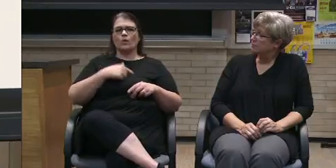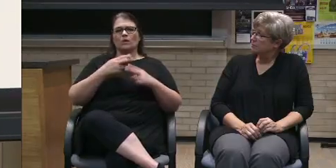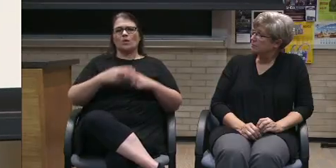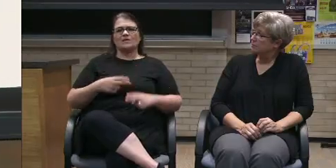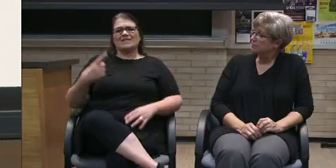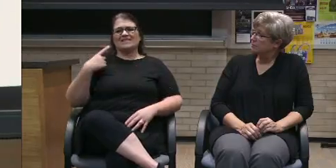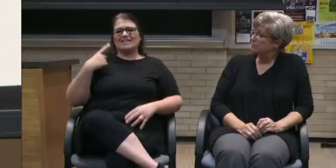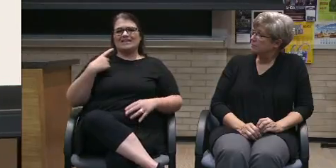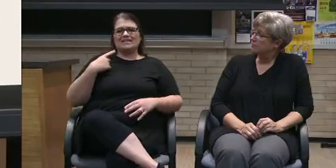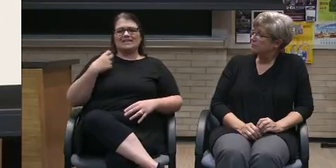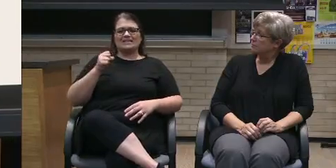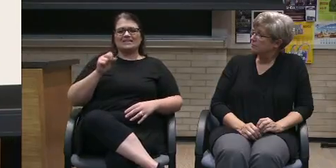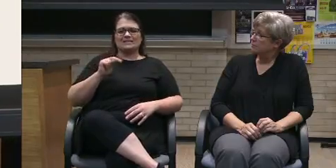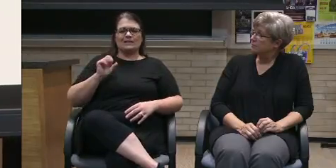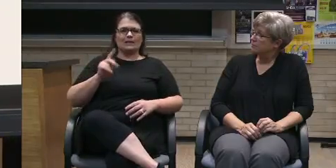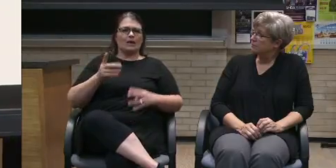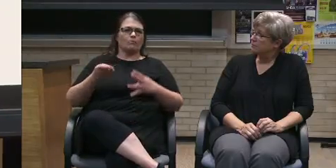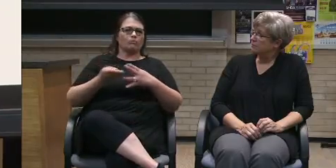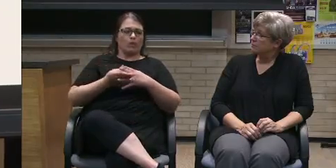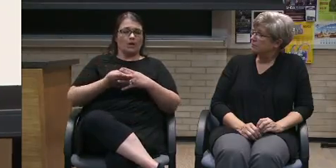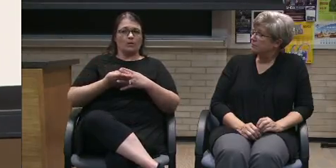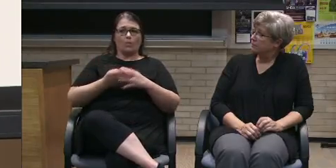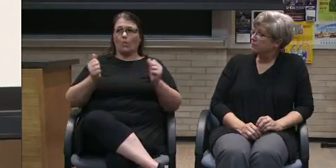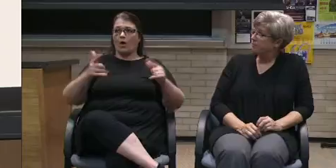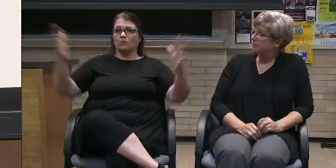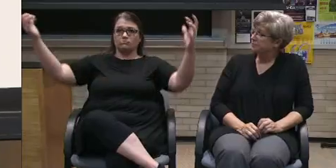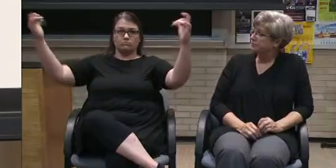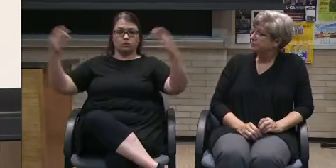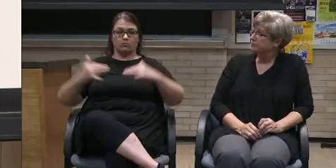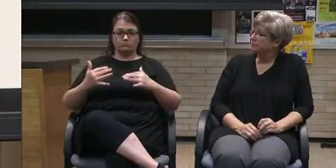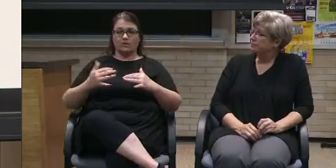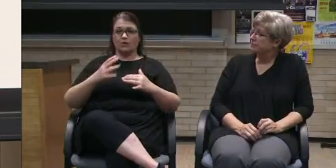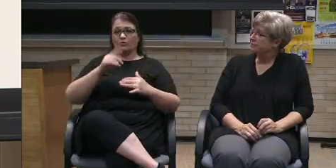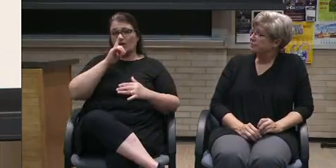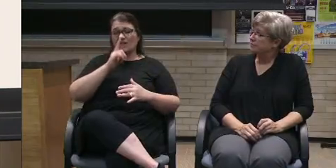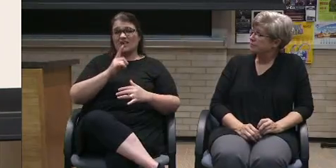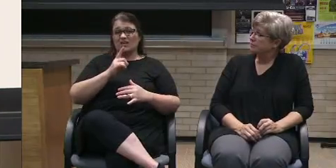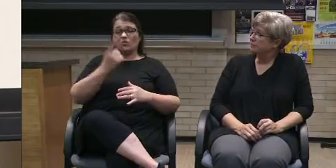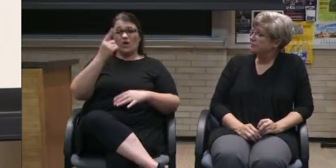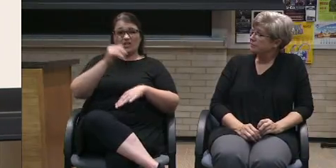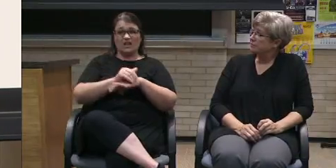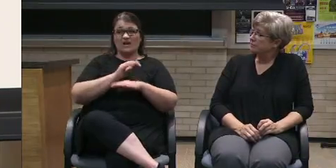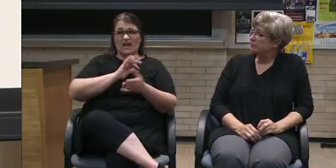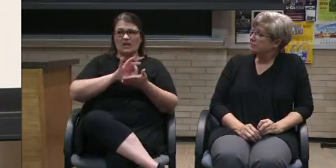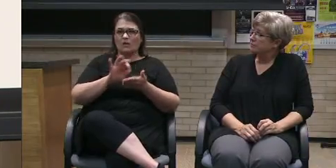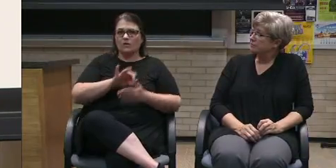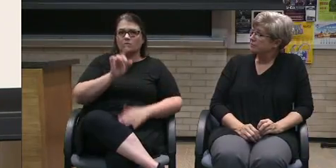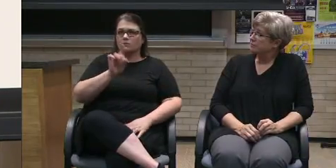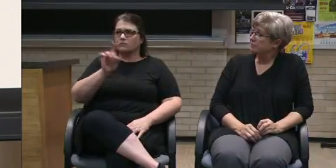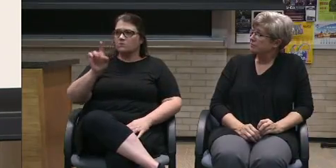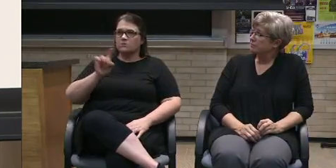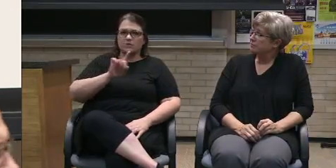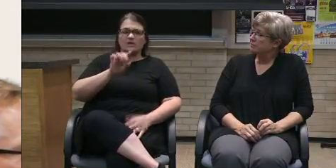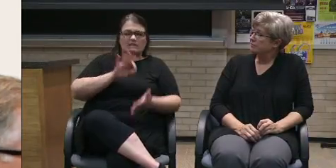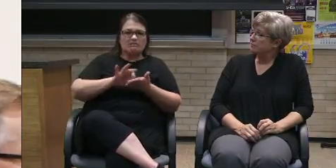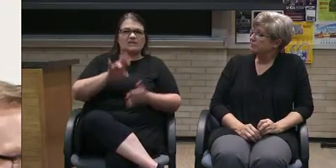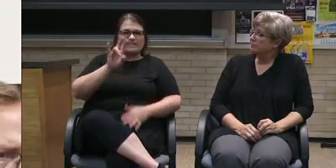this little academic affairs suite, and the amazing thing was every single student, one night I counted, 78 students came up to me and said, thank you so